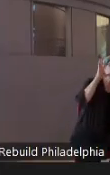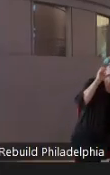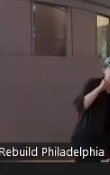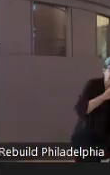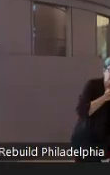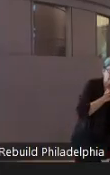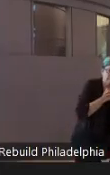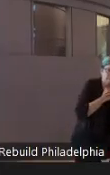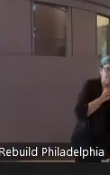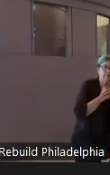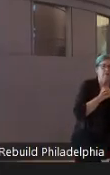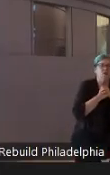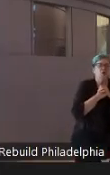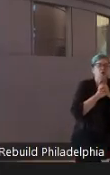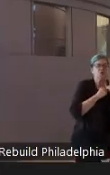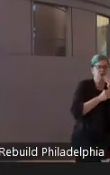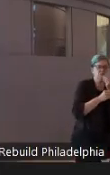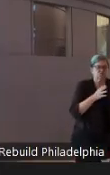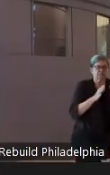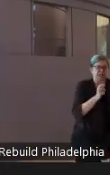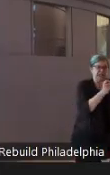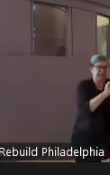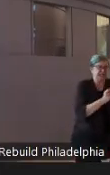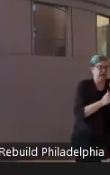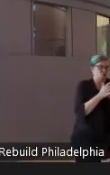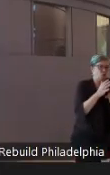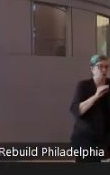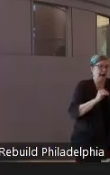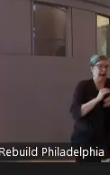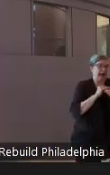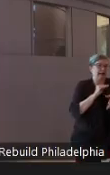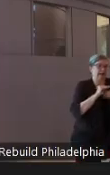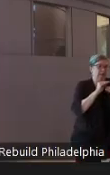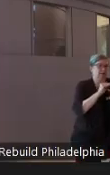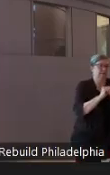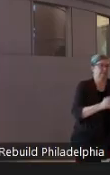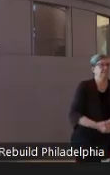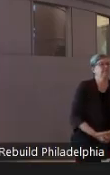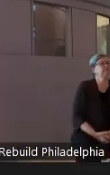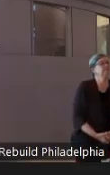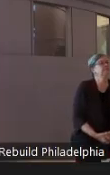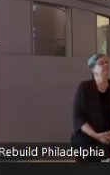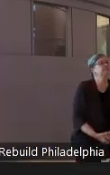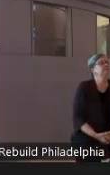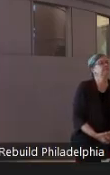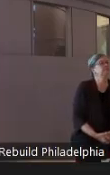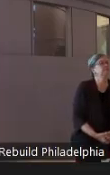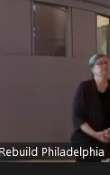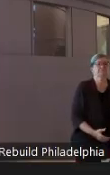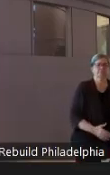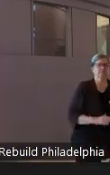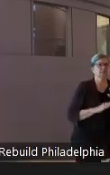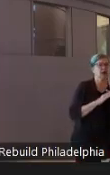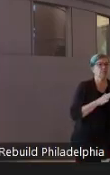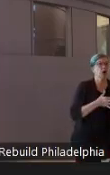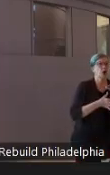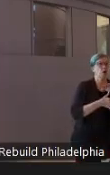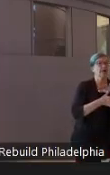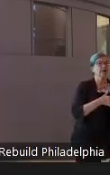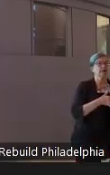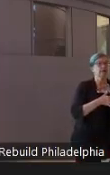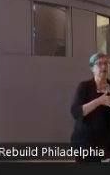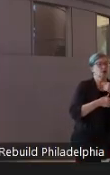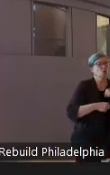details on what we're adding in all of that expanded footprint. One of our top priorities,